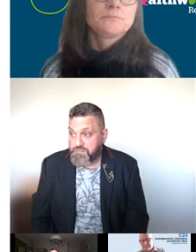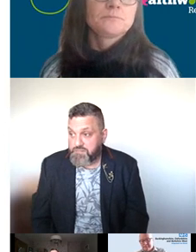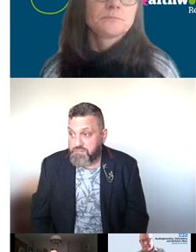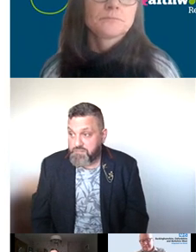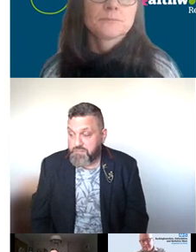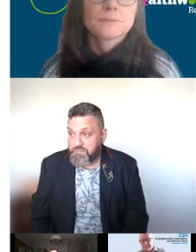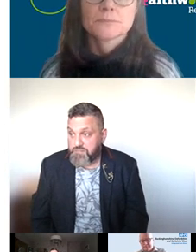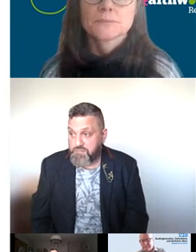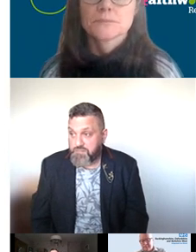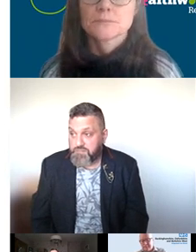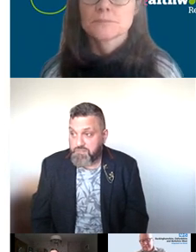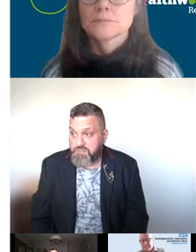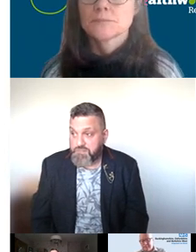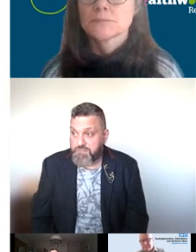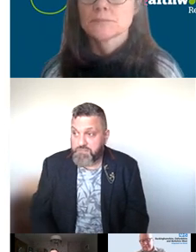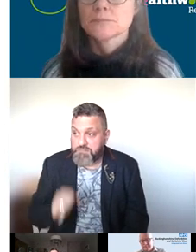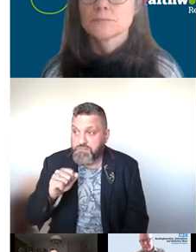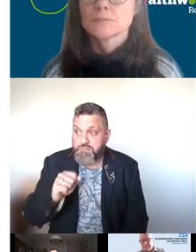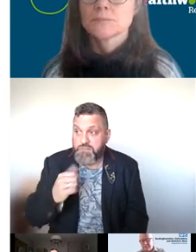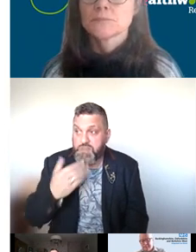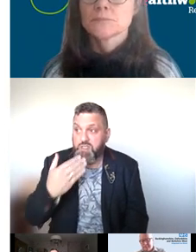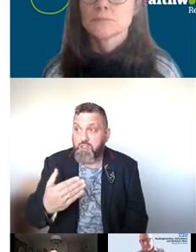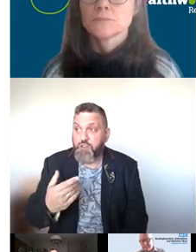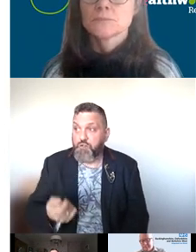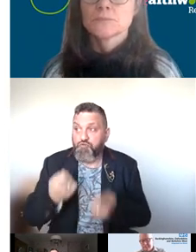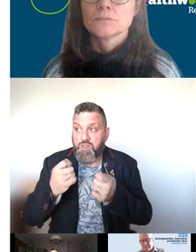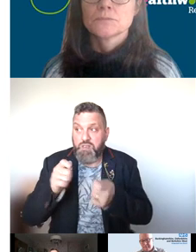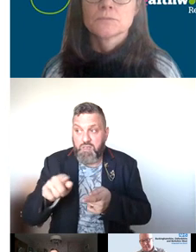Absolutely recognise that point, Francis. So thank you for raising it.